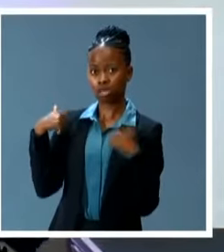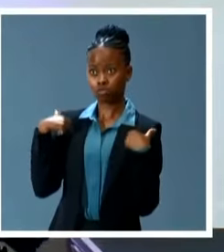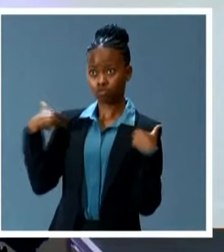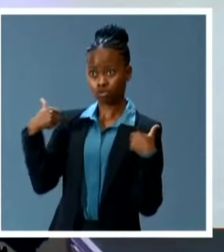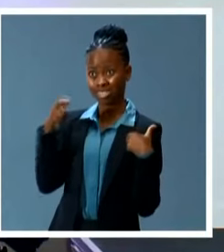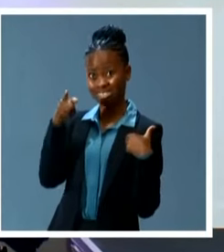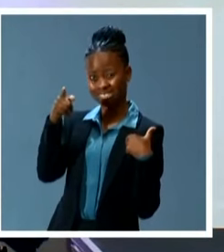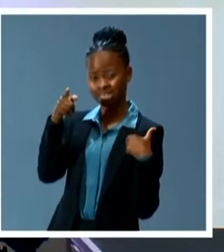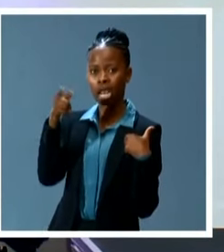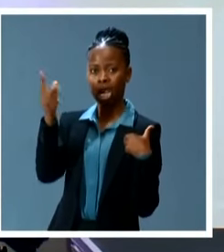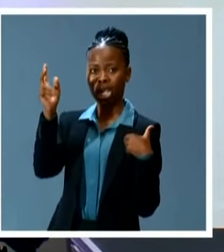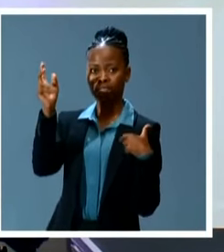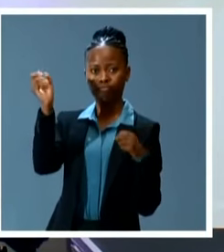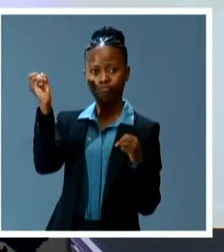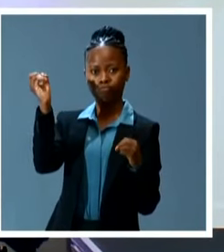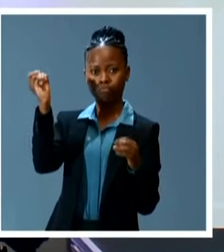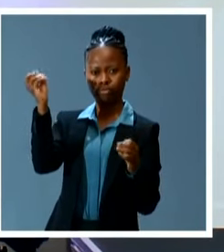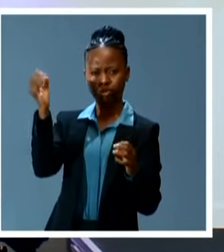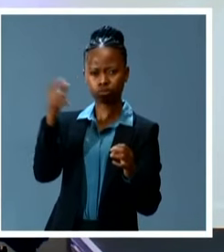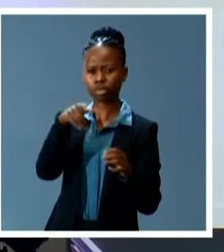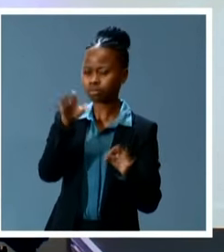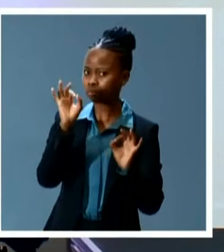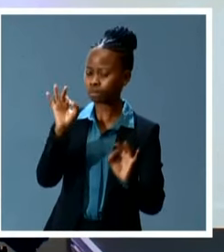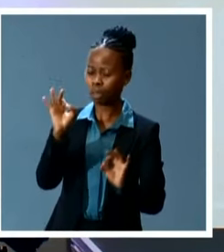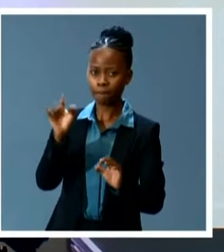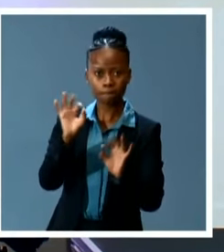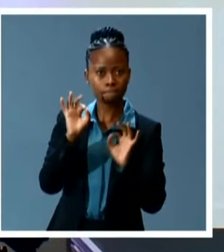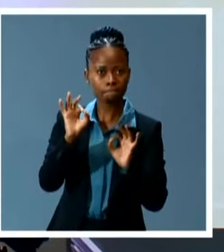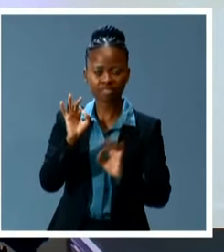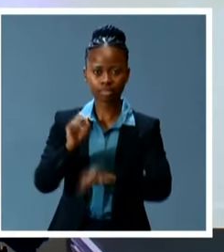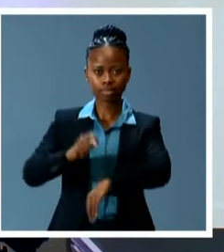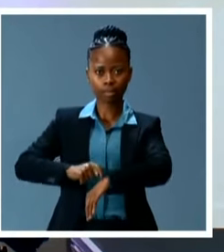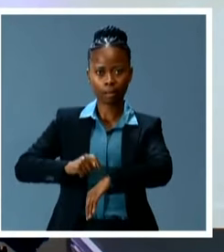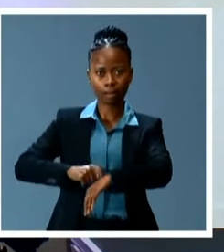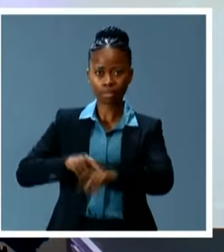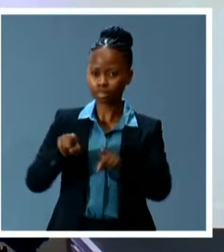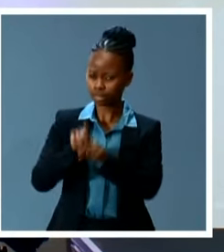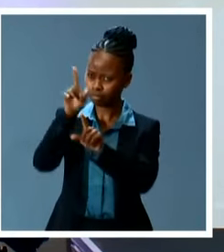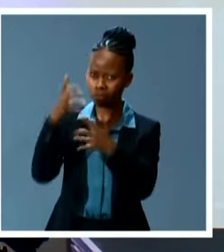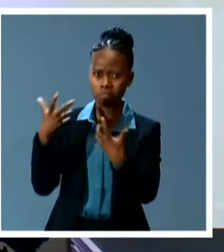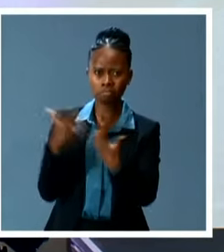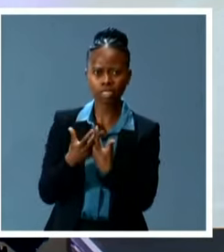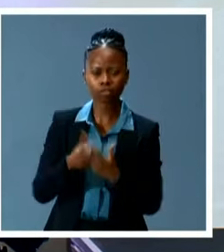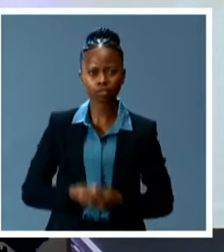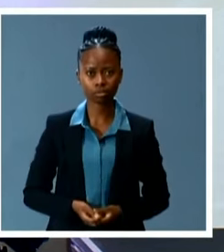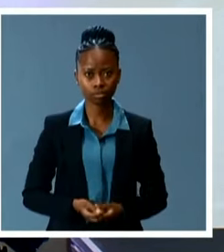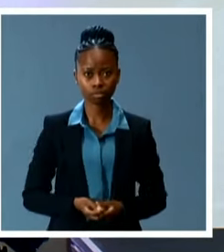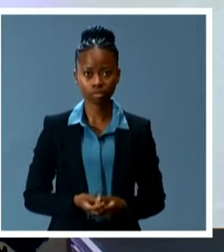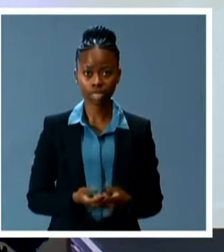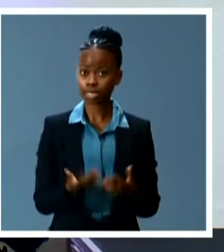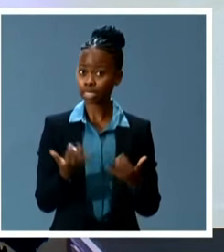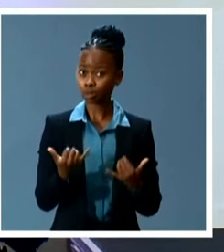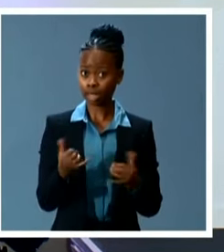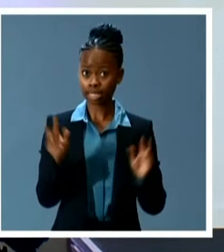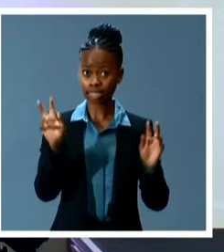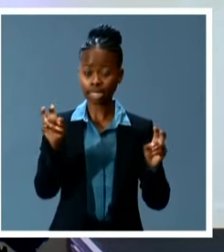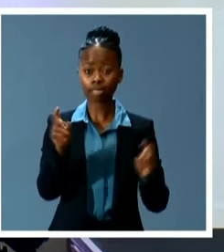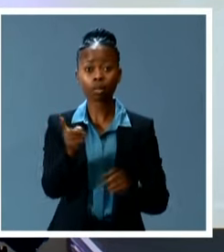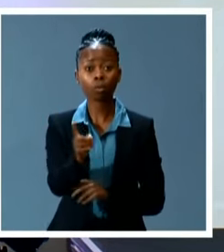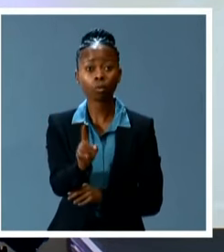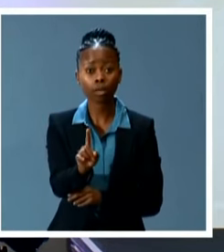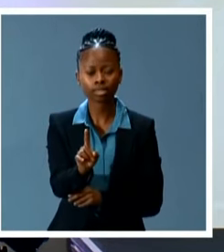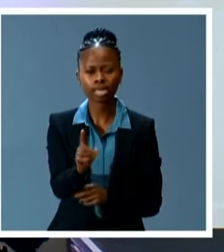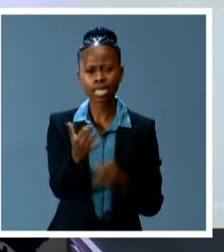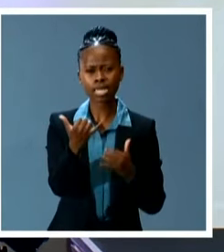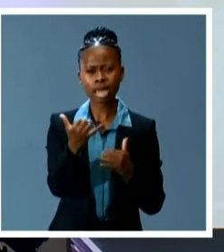as our speaker, and perfectly appropriate that the title of the lecture is Tackling